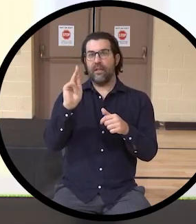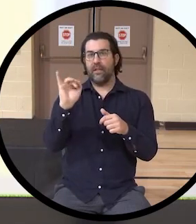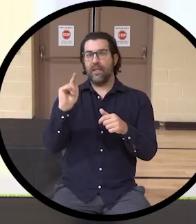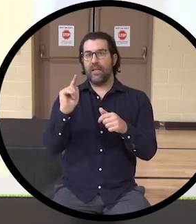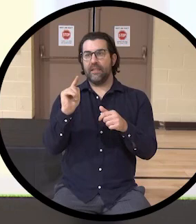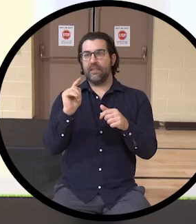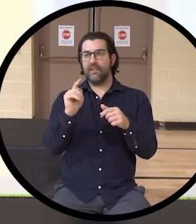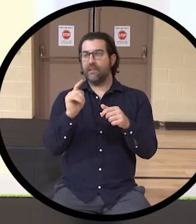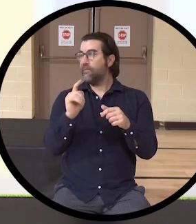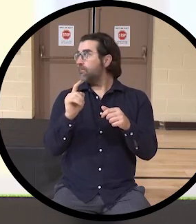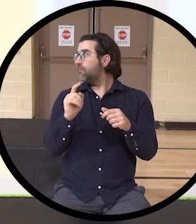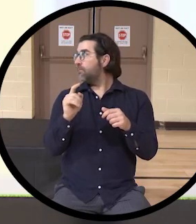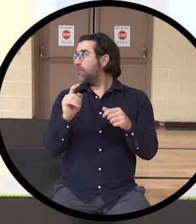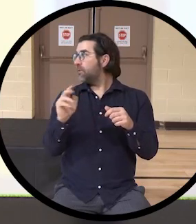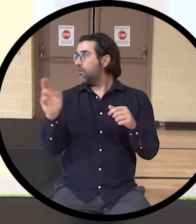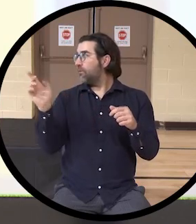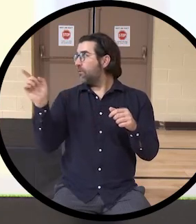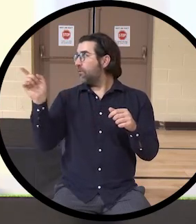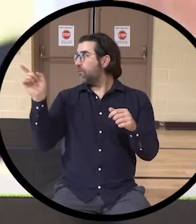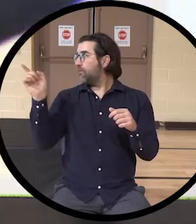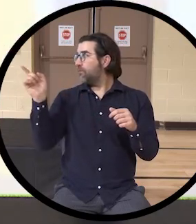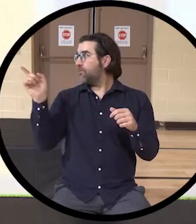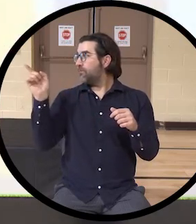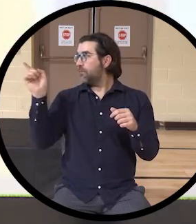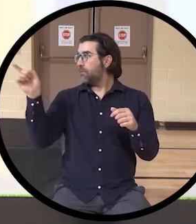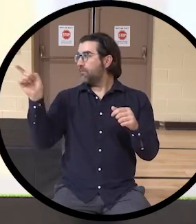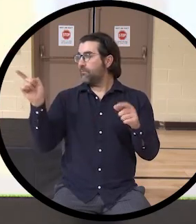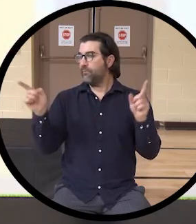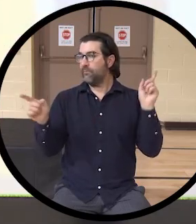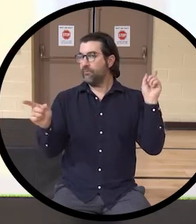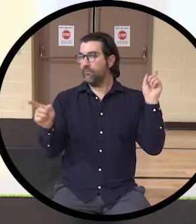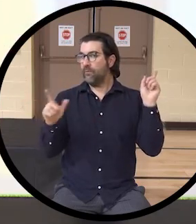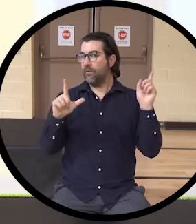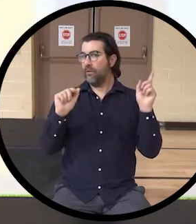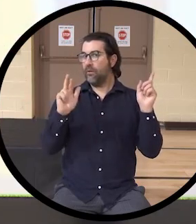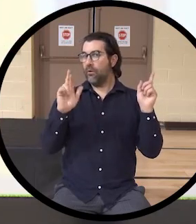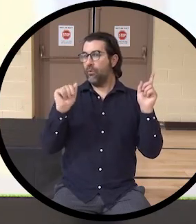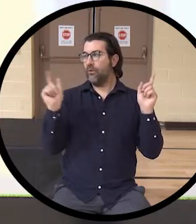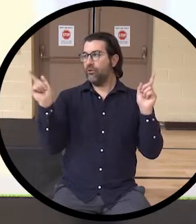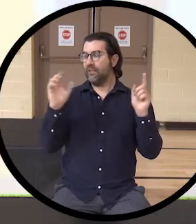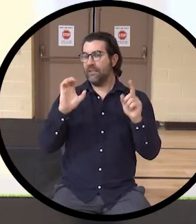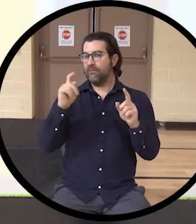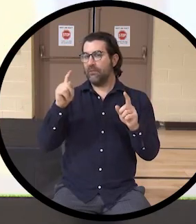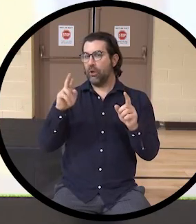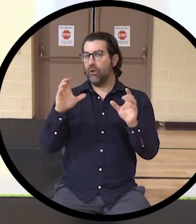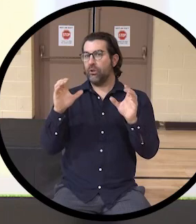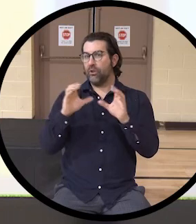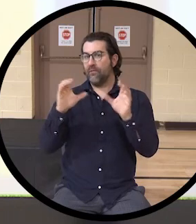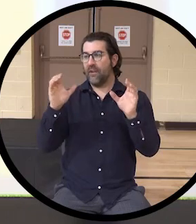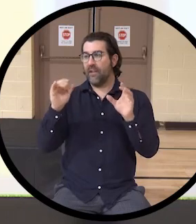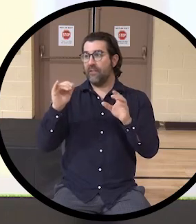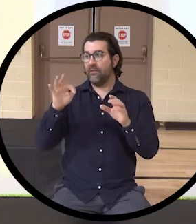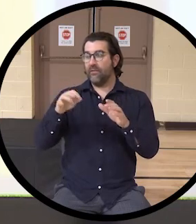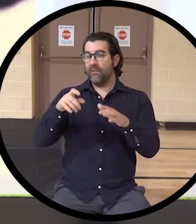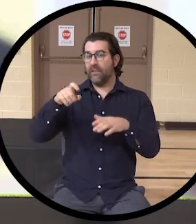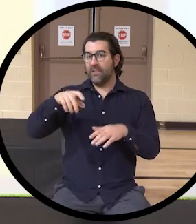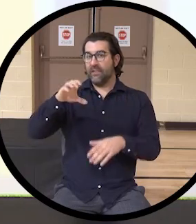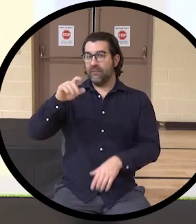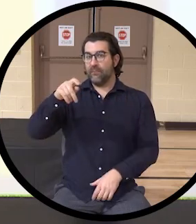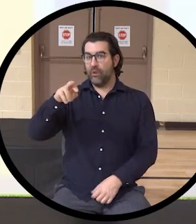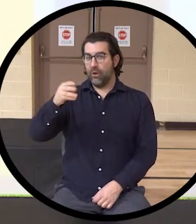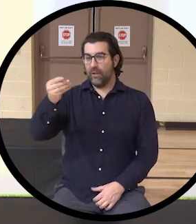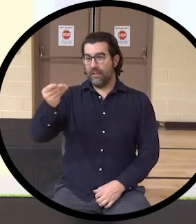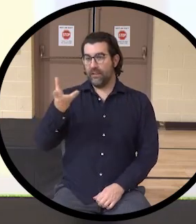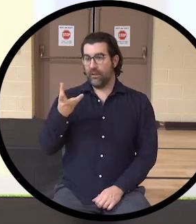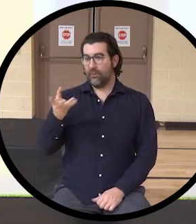closet just to the right here. My colleague Laura Tsutsui is CPR certified. If anybody were to need that, just let us know,